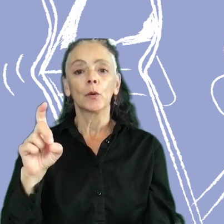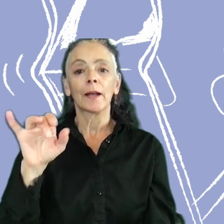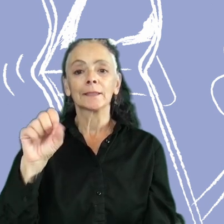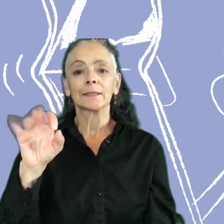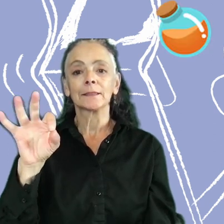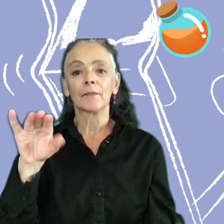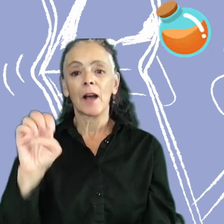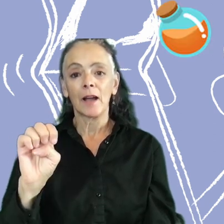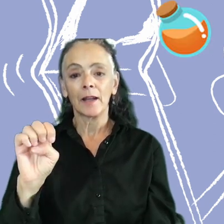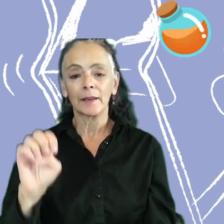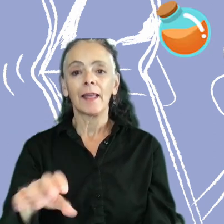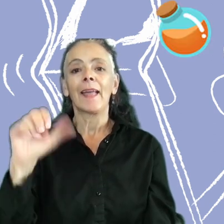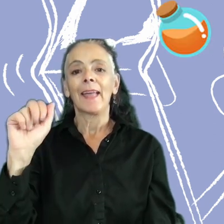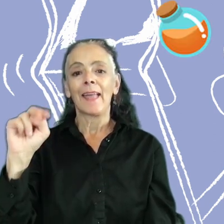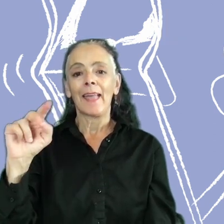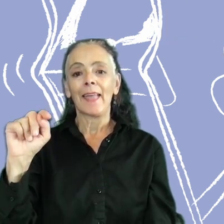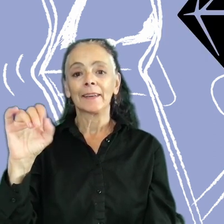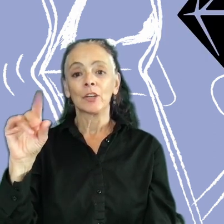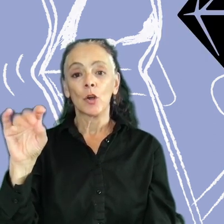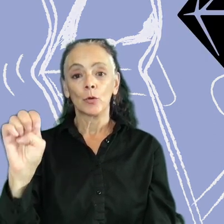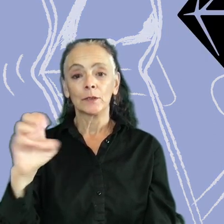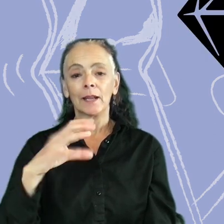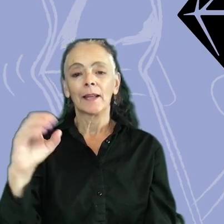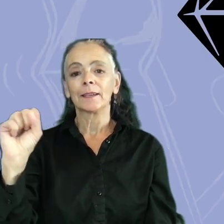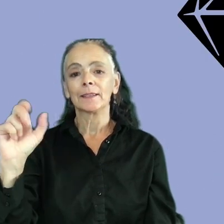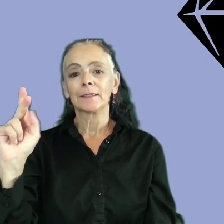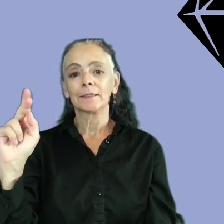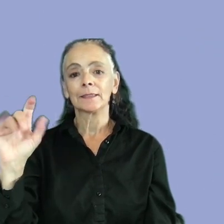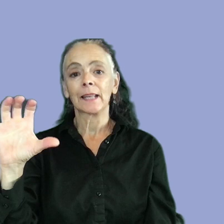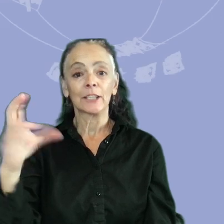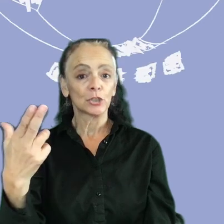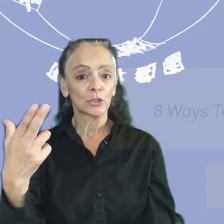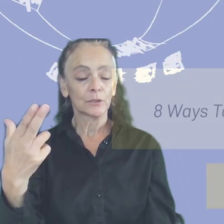fine antidote and sketch